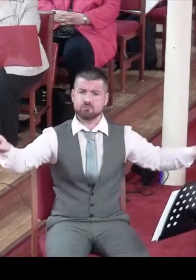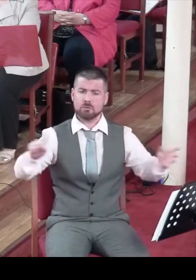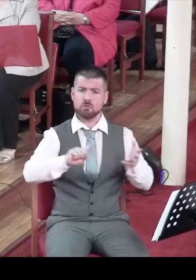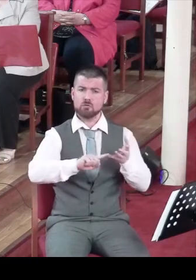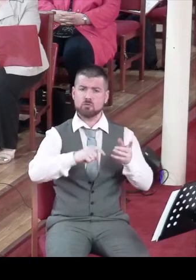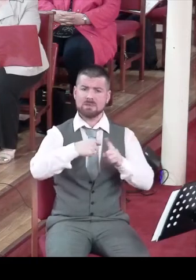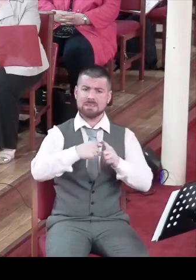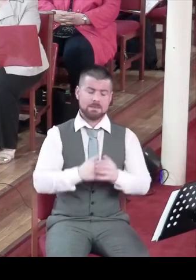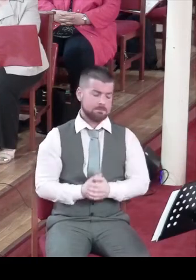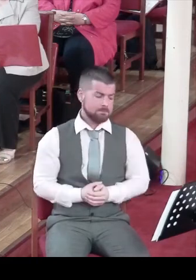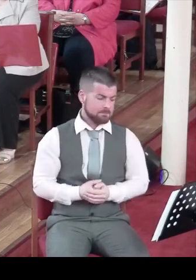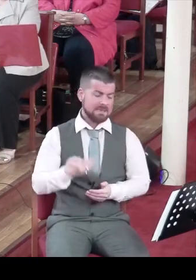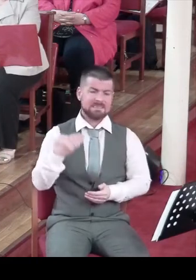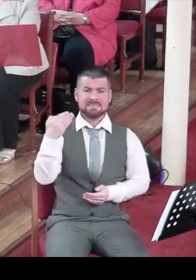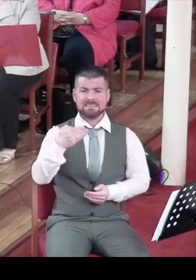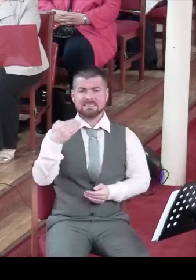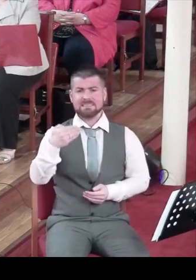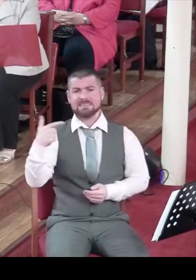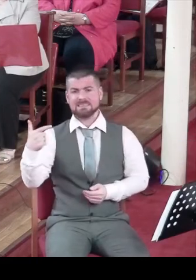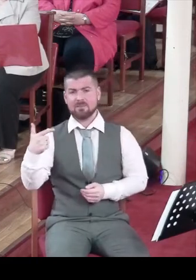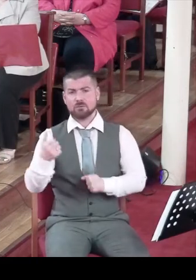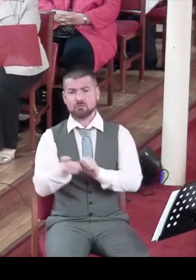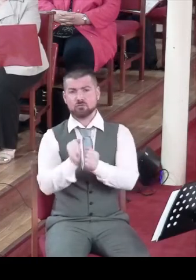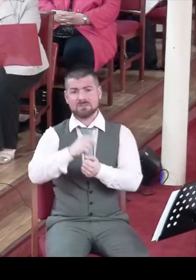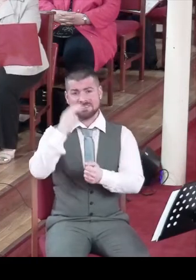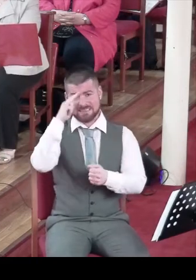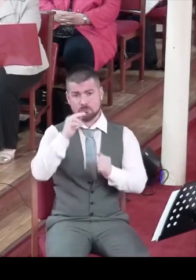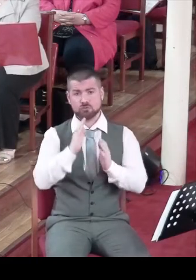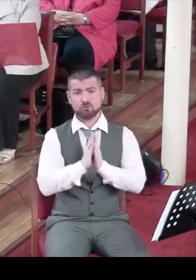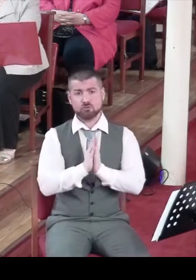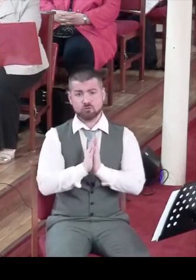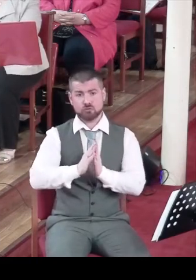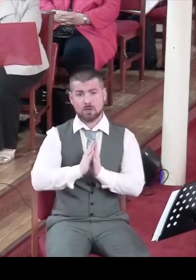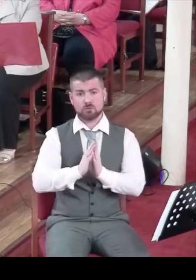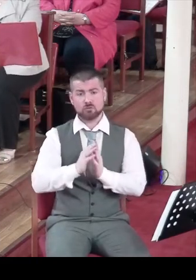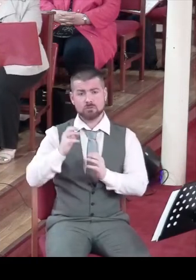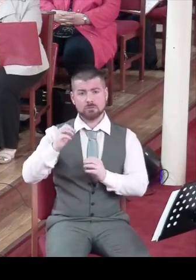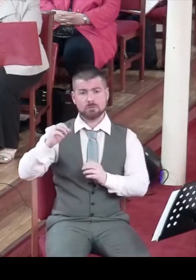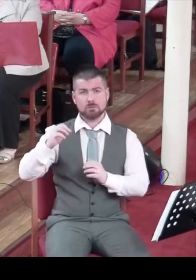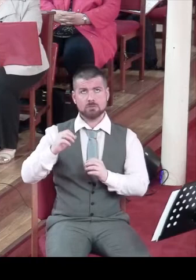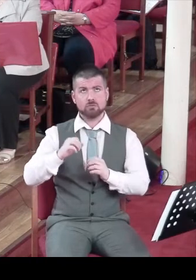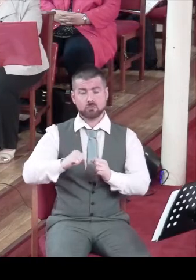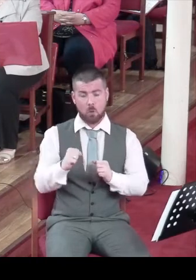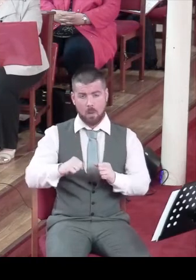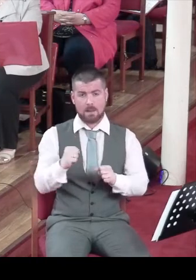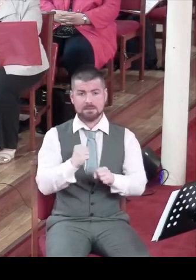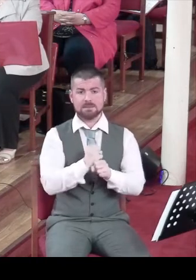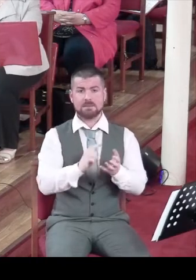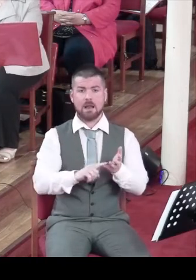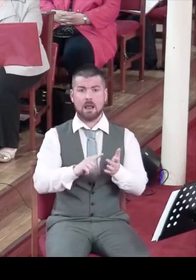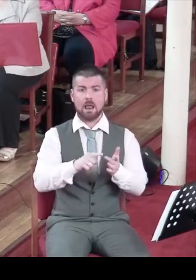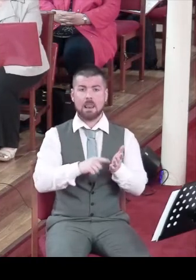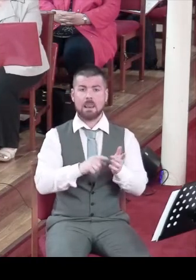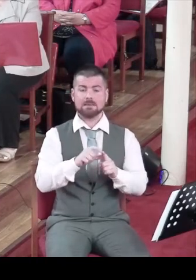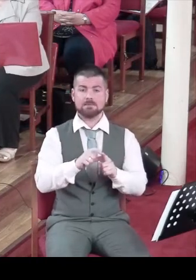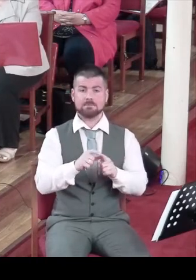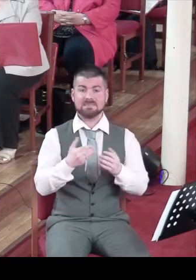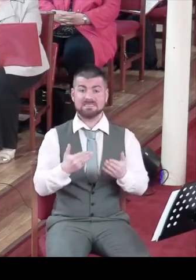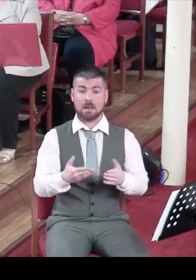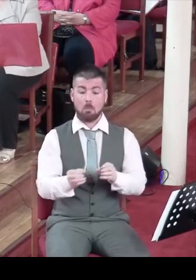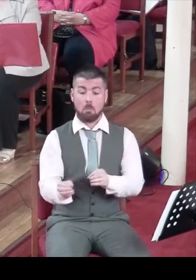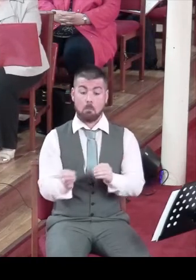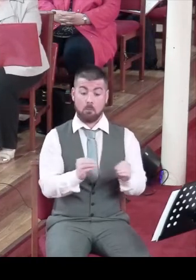In 1997, it was renamed the Church of Scotland Guild. And the movement now invites not only